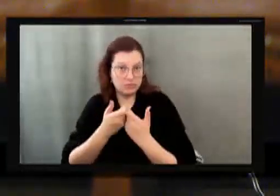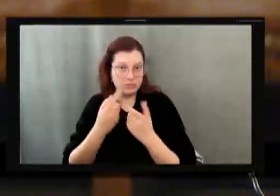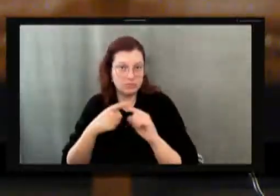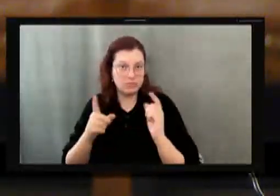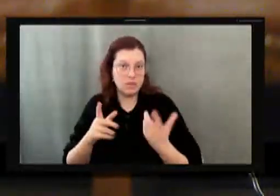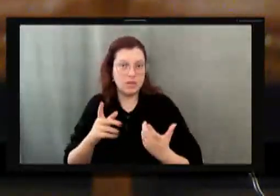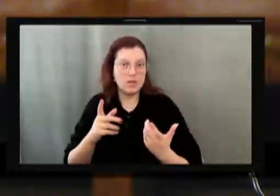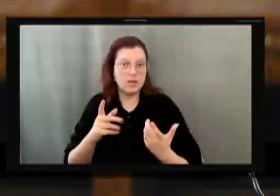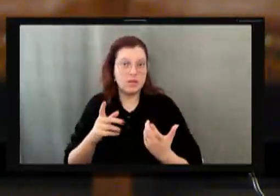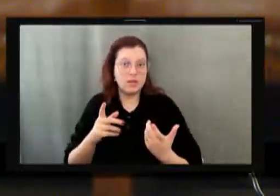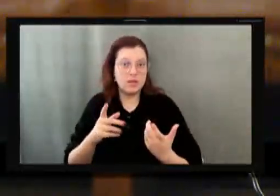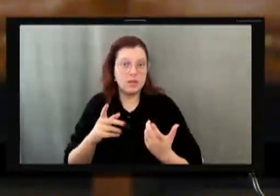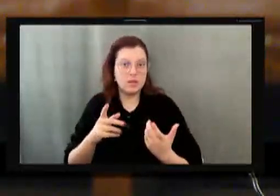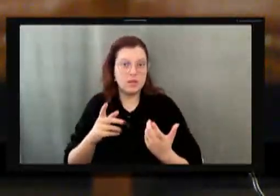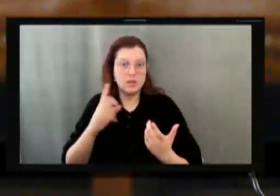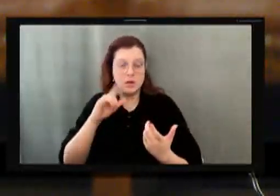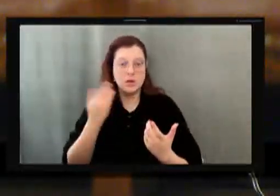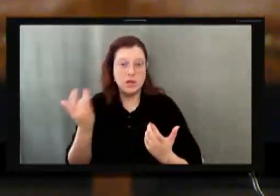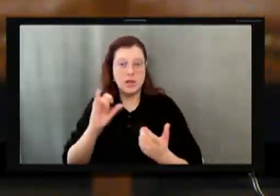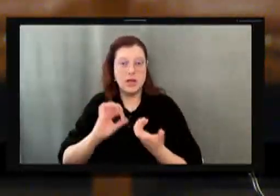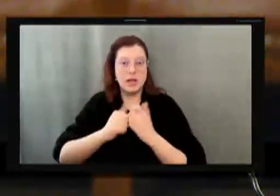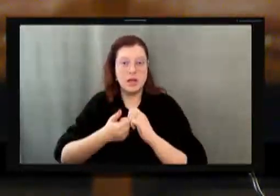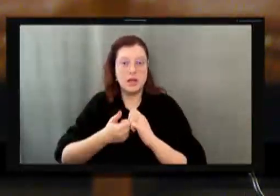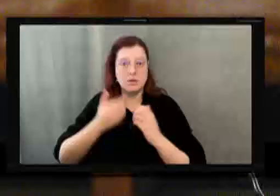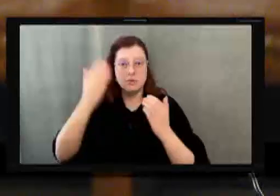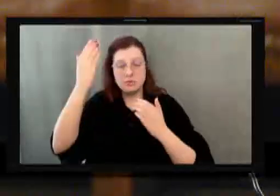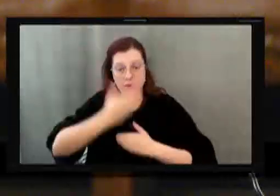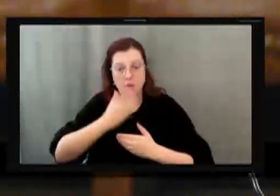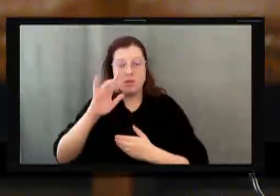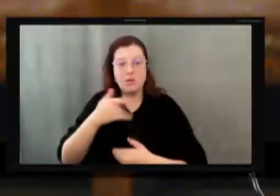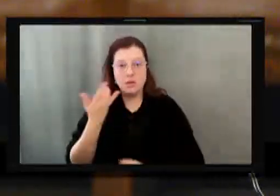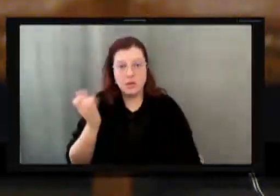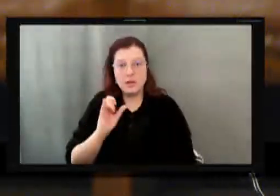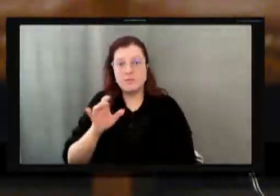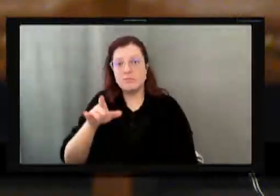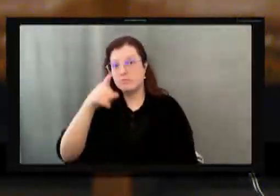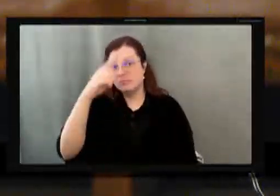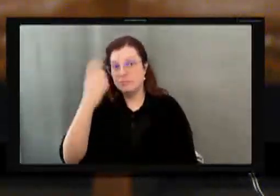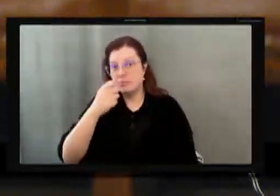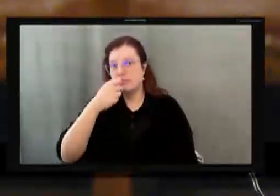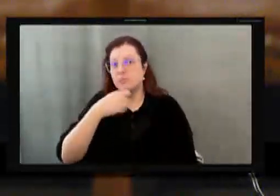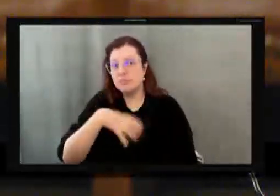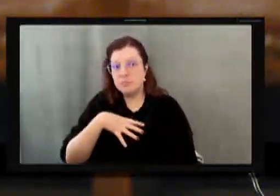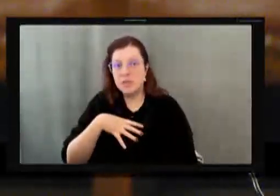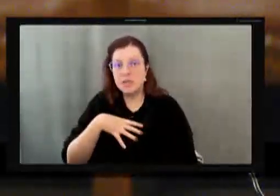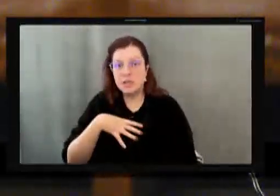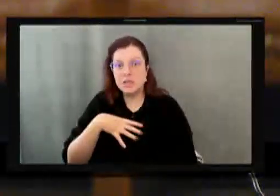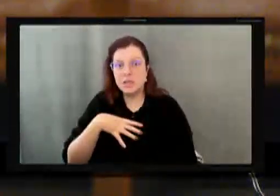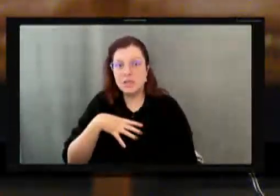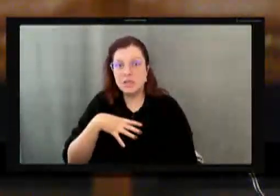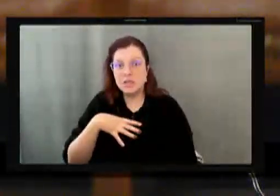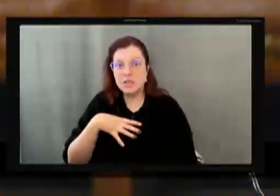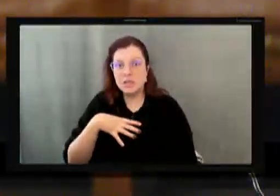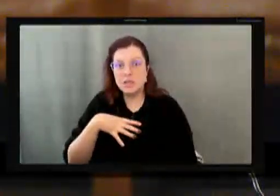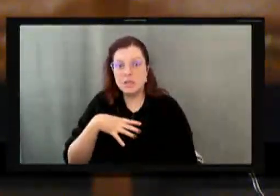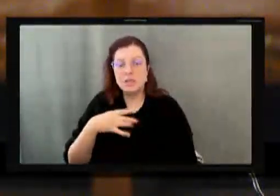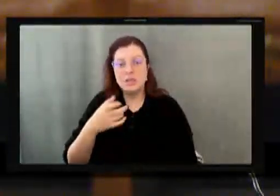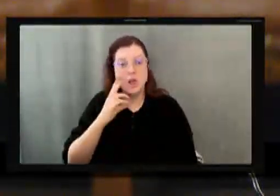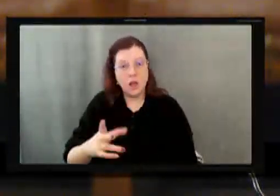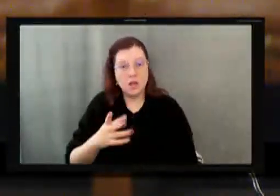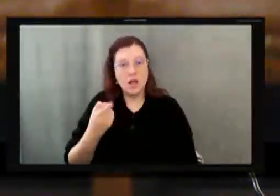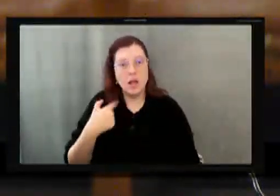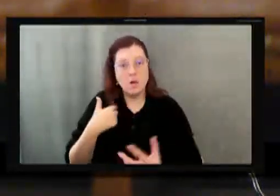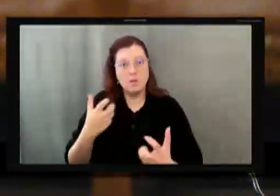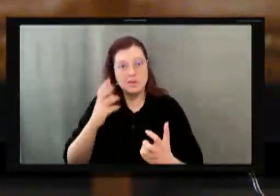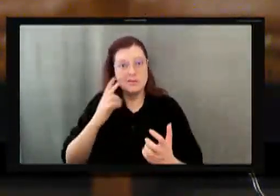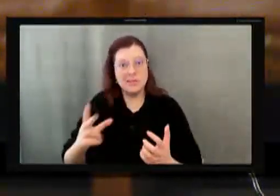made Kamala. She looked like a black woman. She looked darker than me. And she's a light-complected woman. Look, I want you to see,